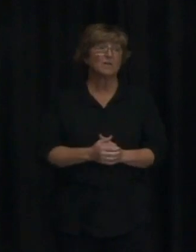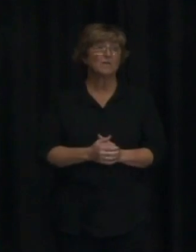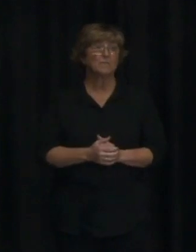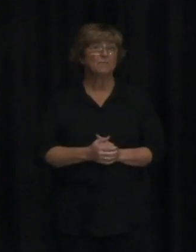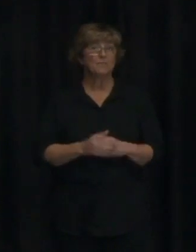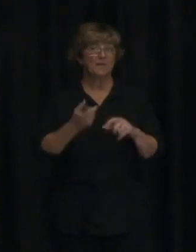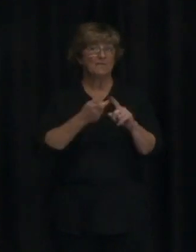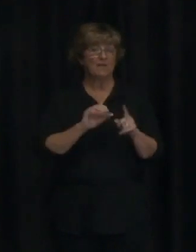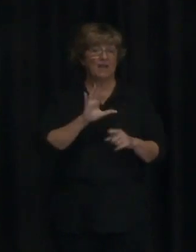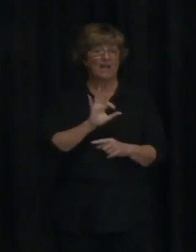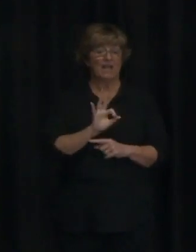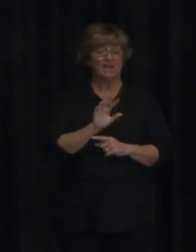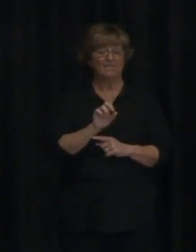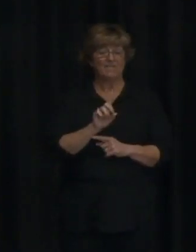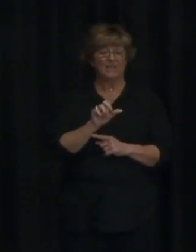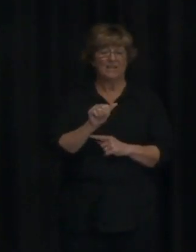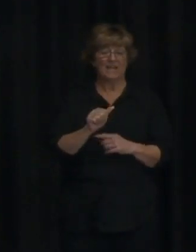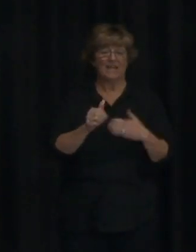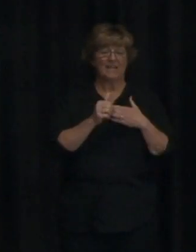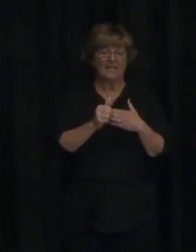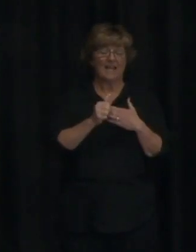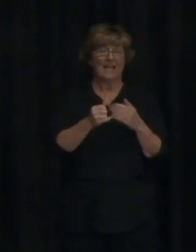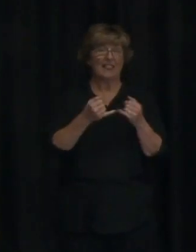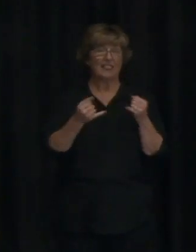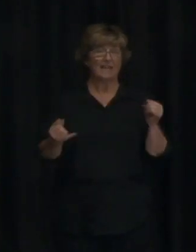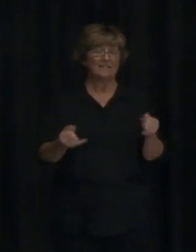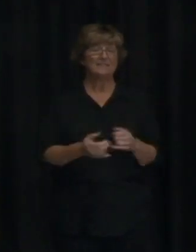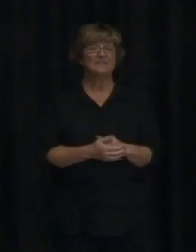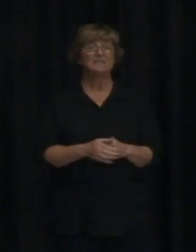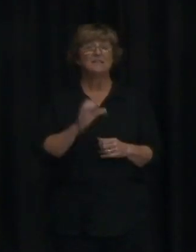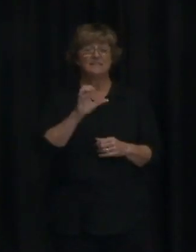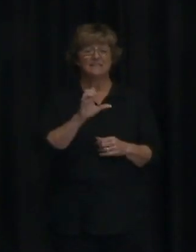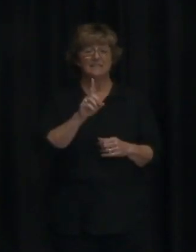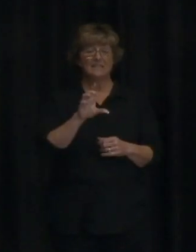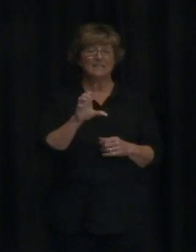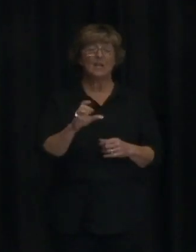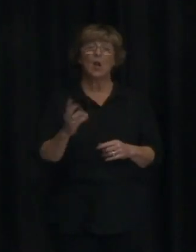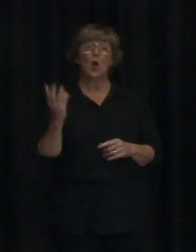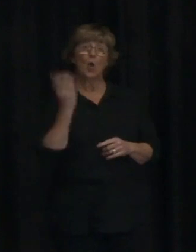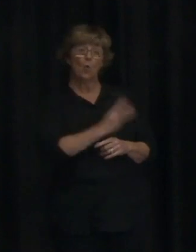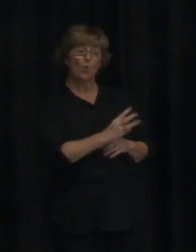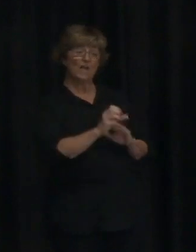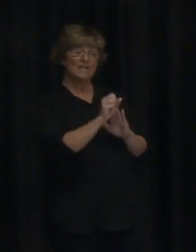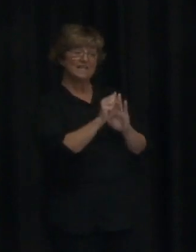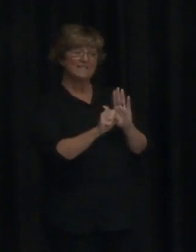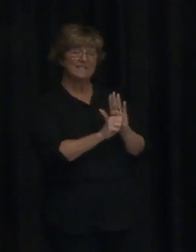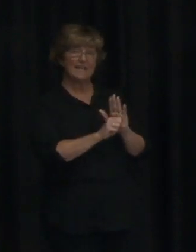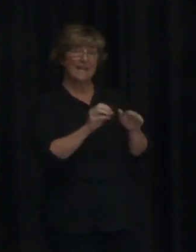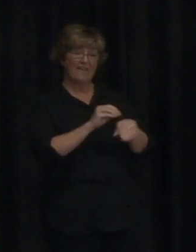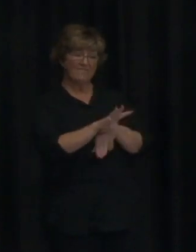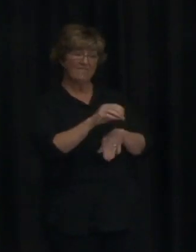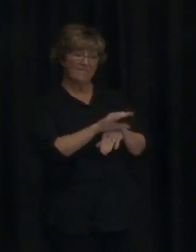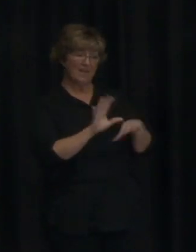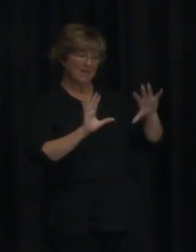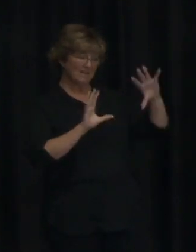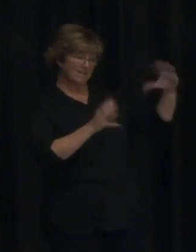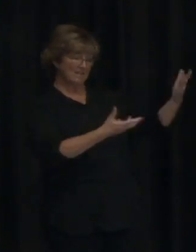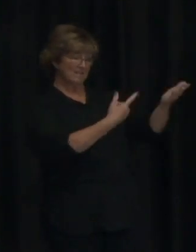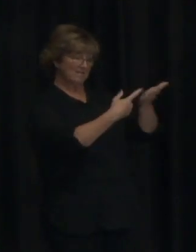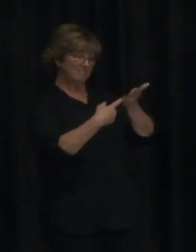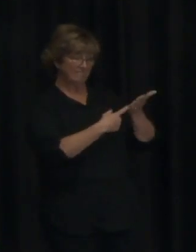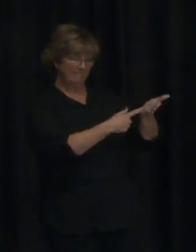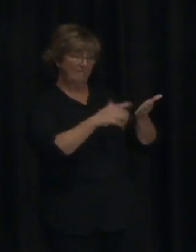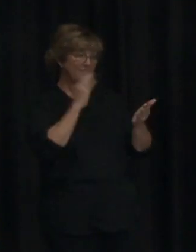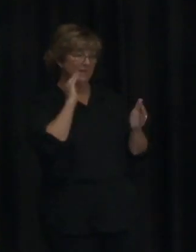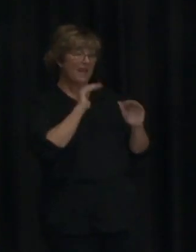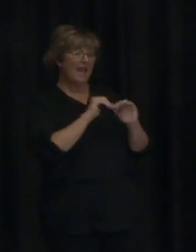the FDA, guidelines come out from the CDC. Our Western States Advisory Group will take a look at the safety and efficacy for